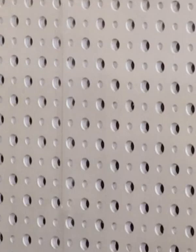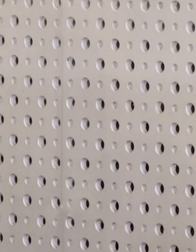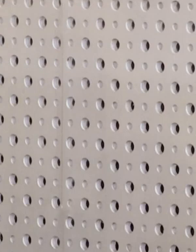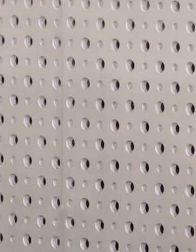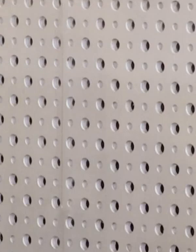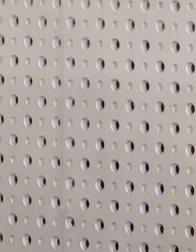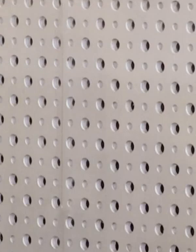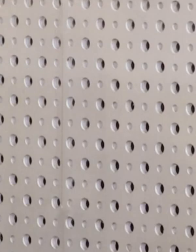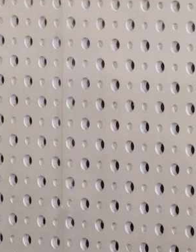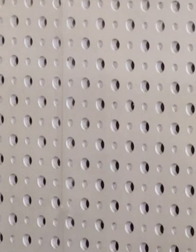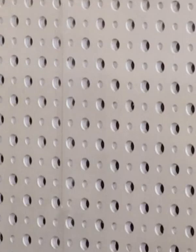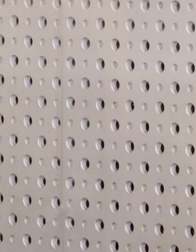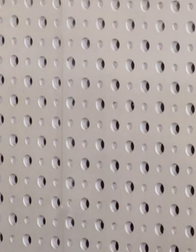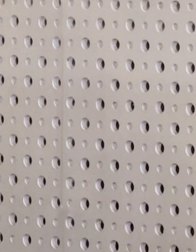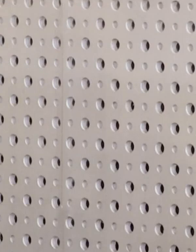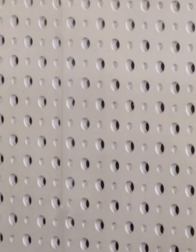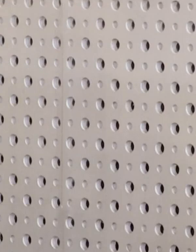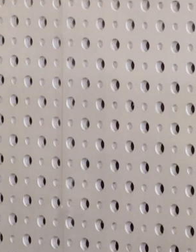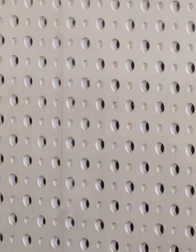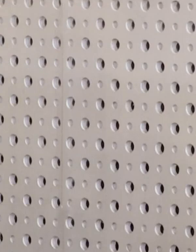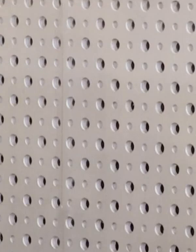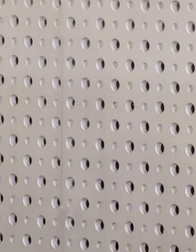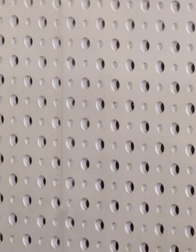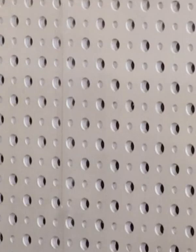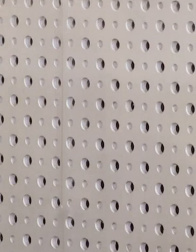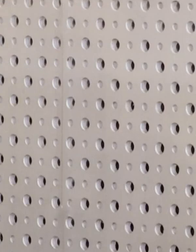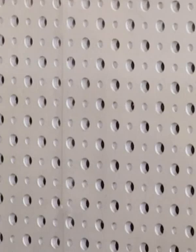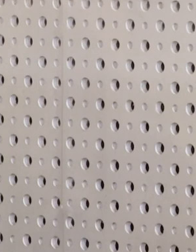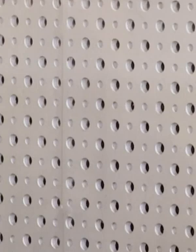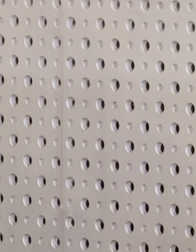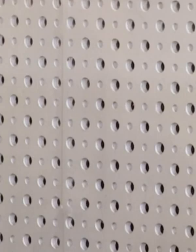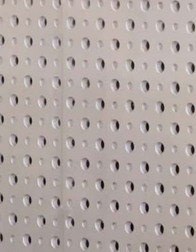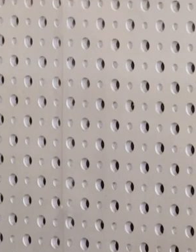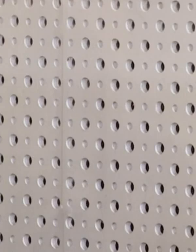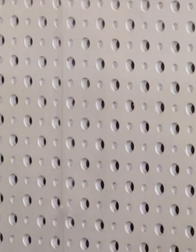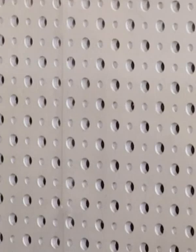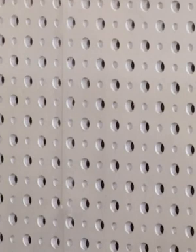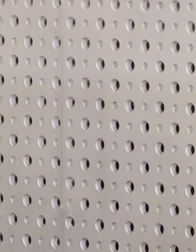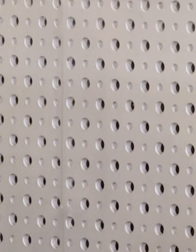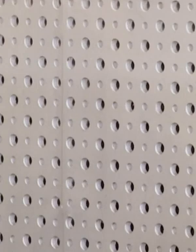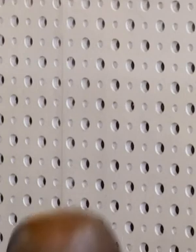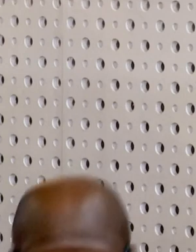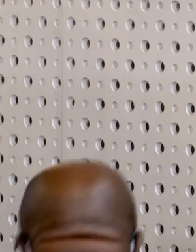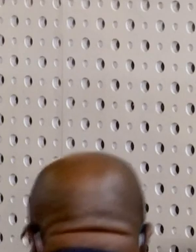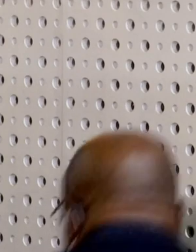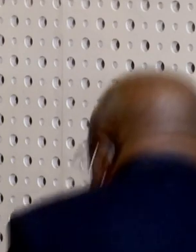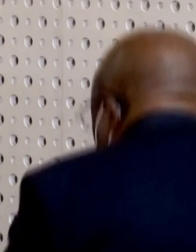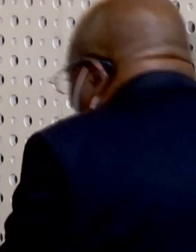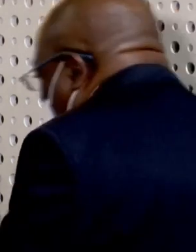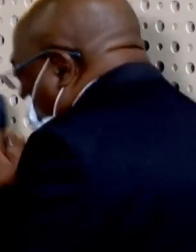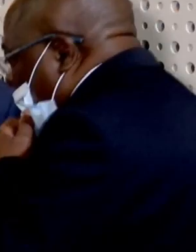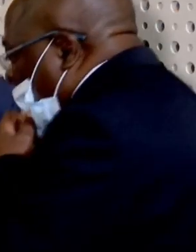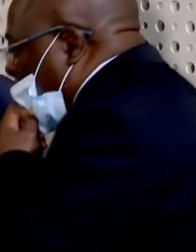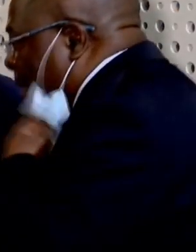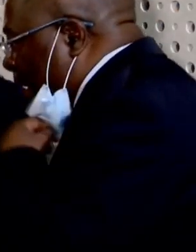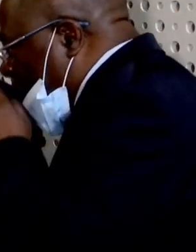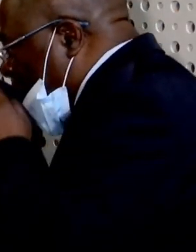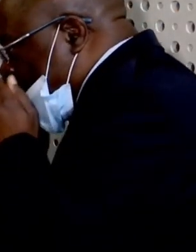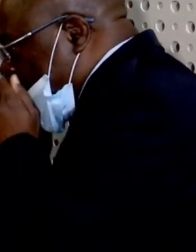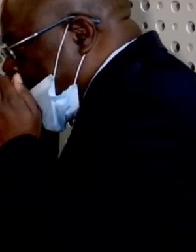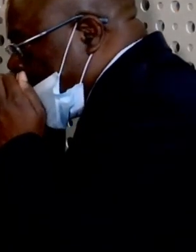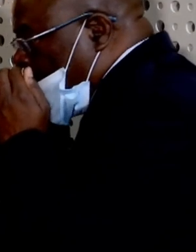unless if it's for purposes of quarantine or support for essential services. We've been